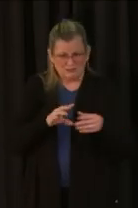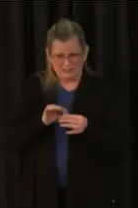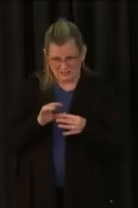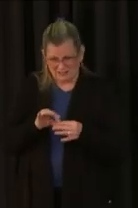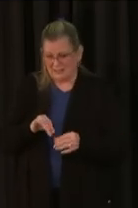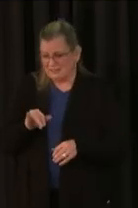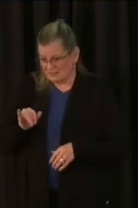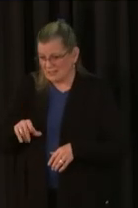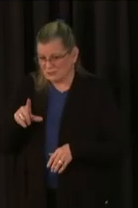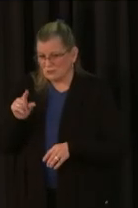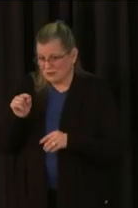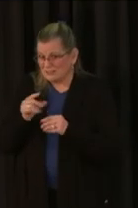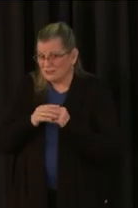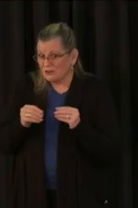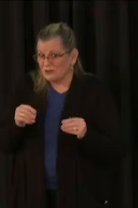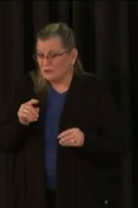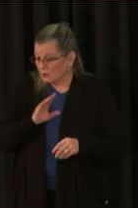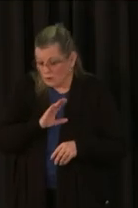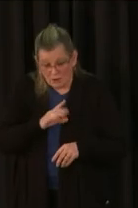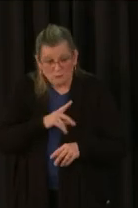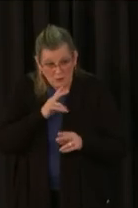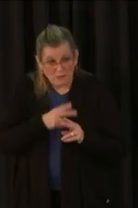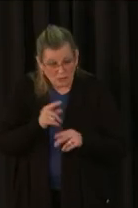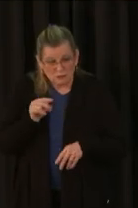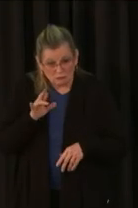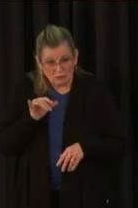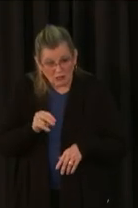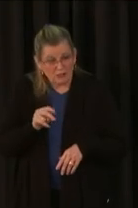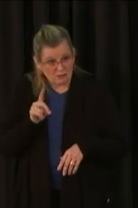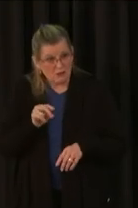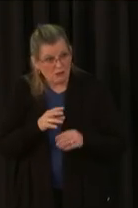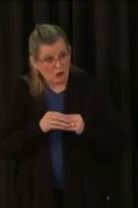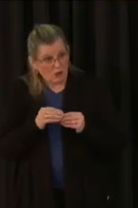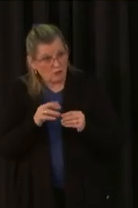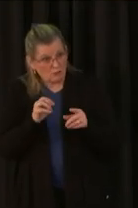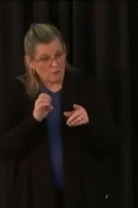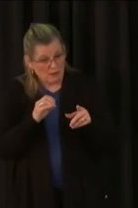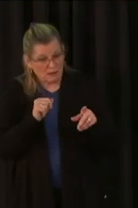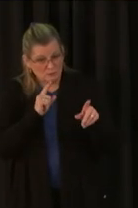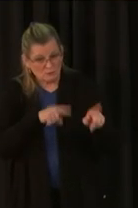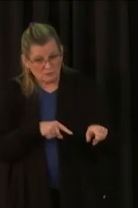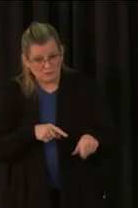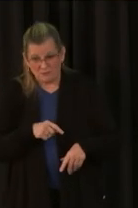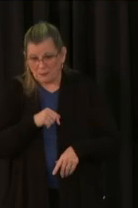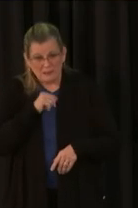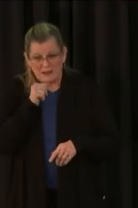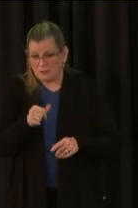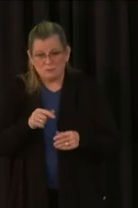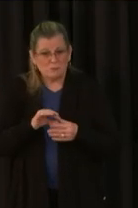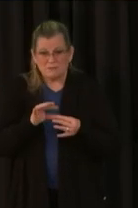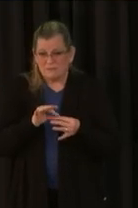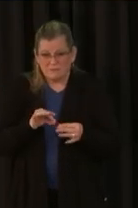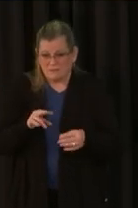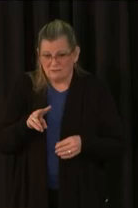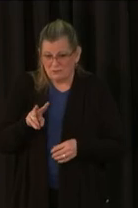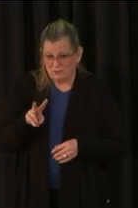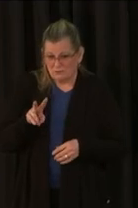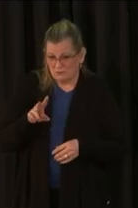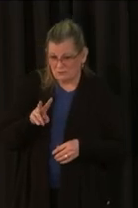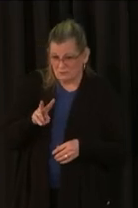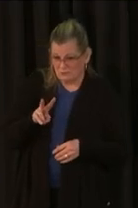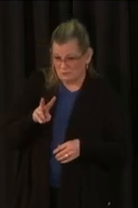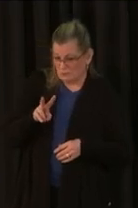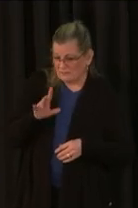It is the $1 trillion question just for the live events industry, not to mention the 2.5 when you look at the